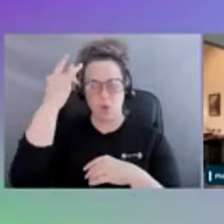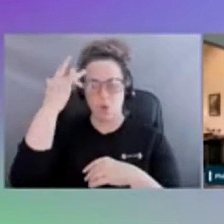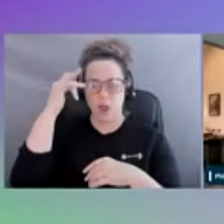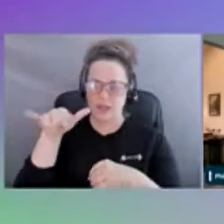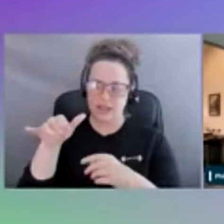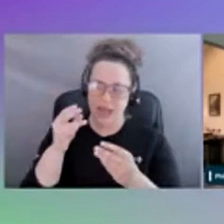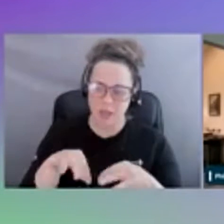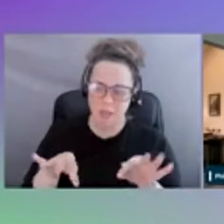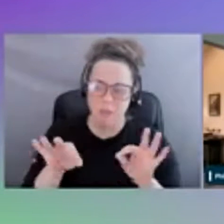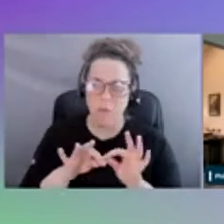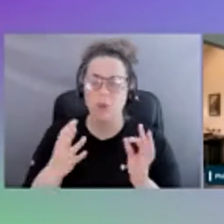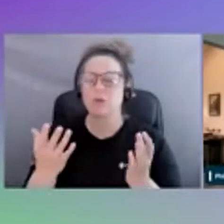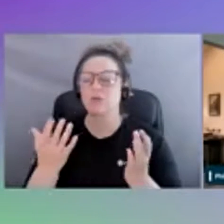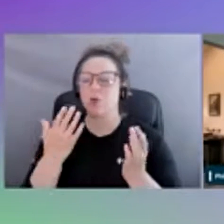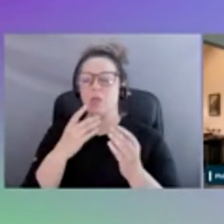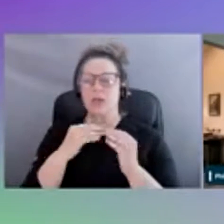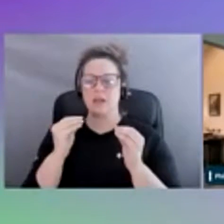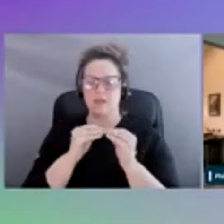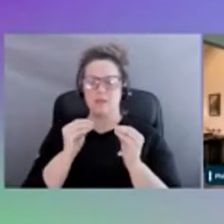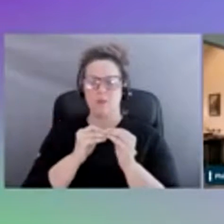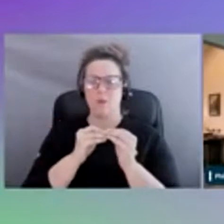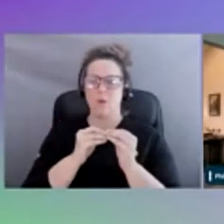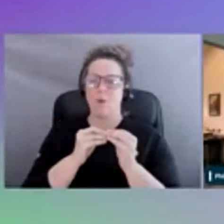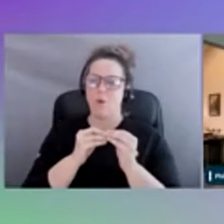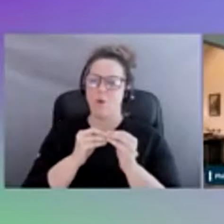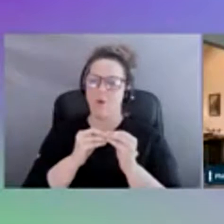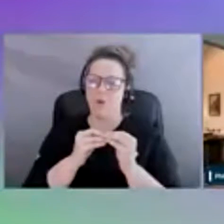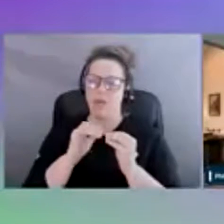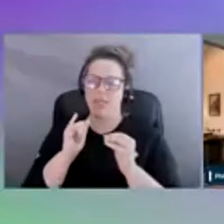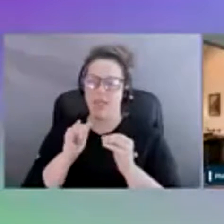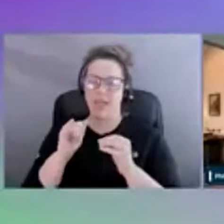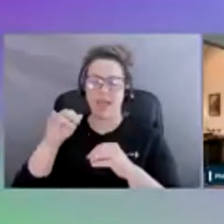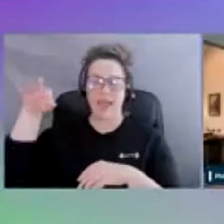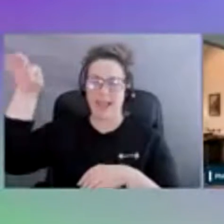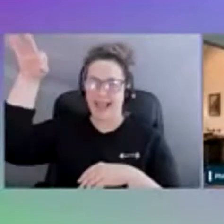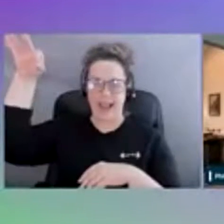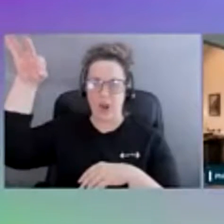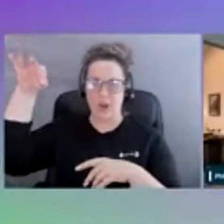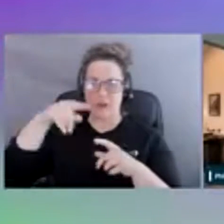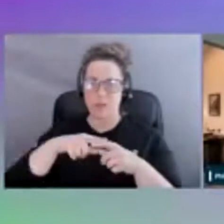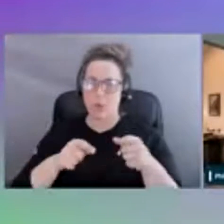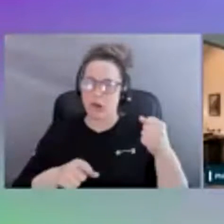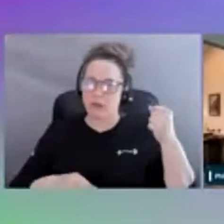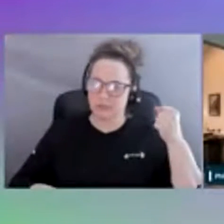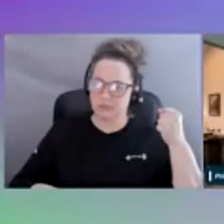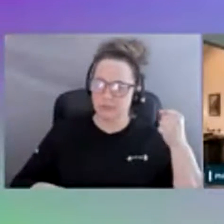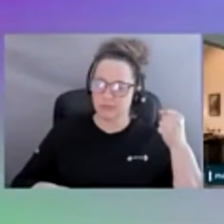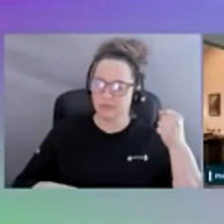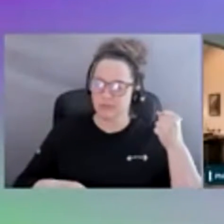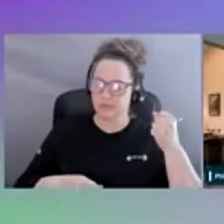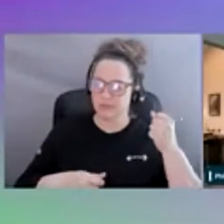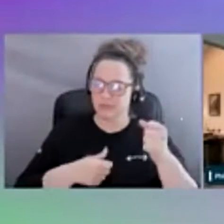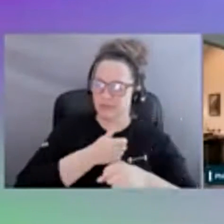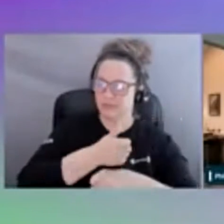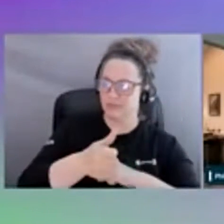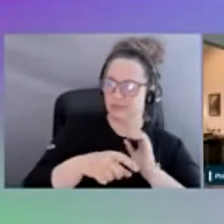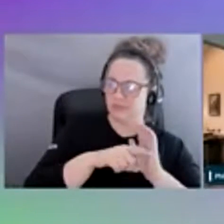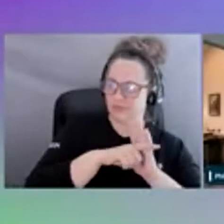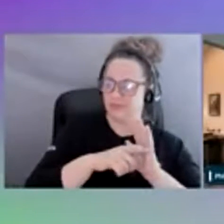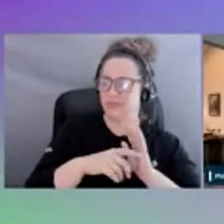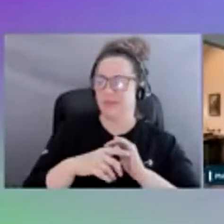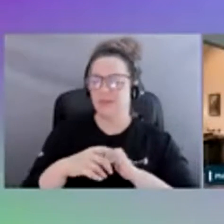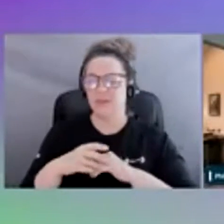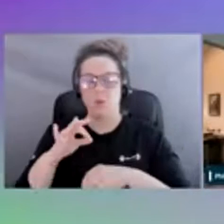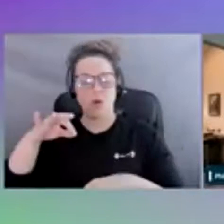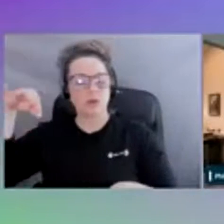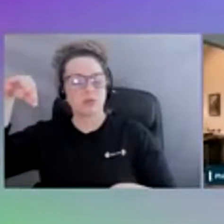that important? So that's more of a stick again. So starting to balance the carrot and the stick, so the human side, and then also if